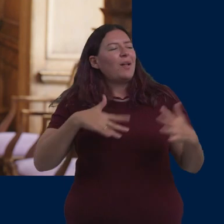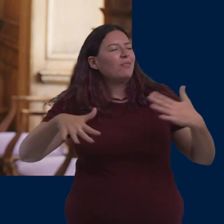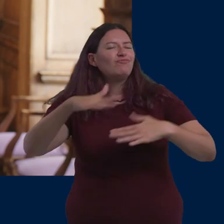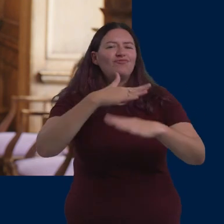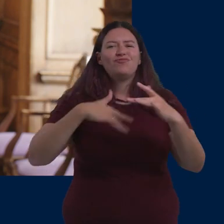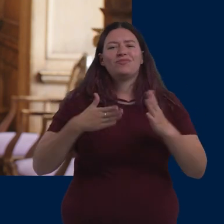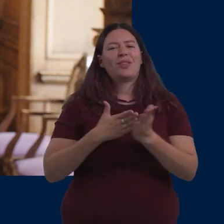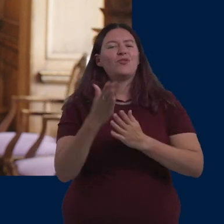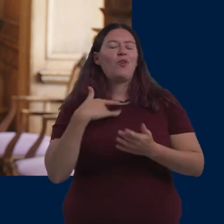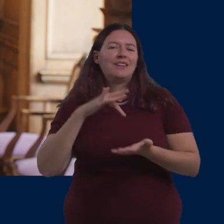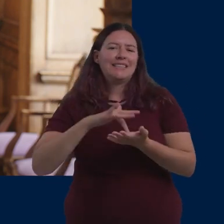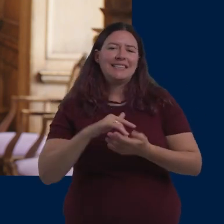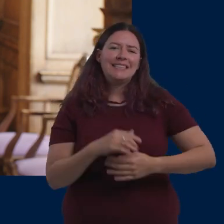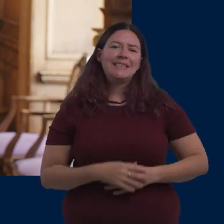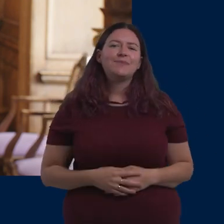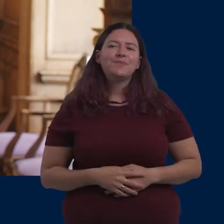our great city.